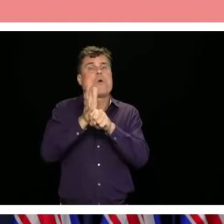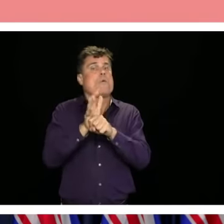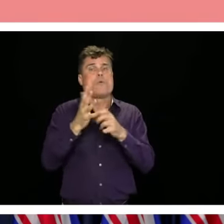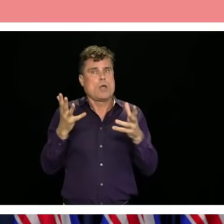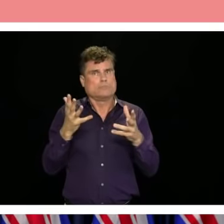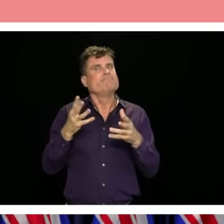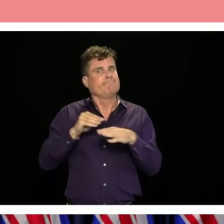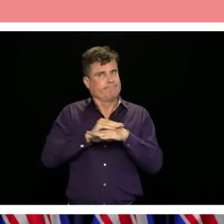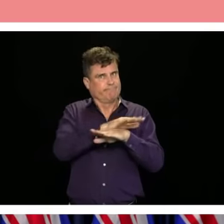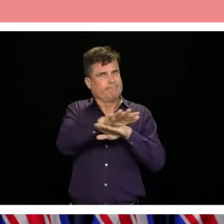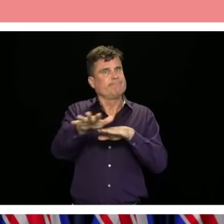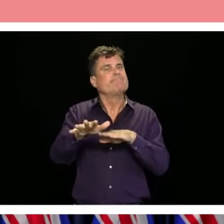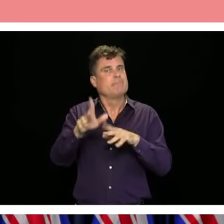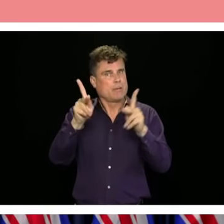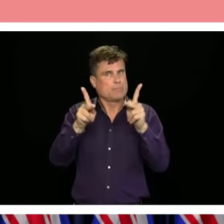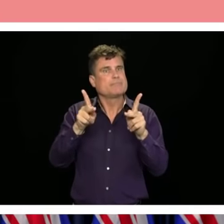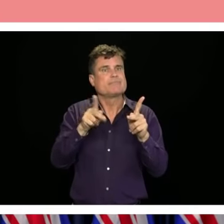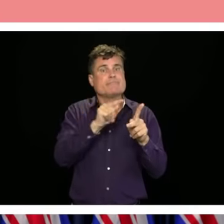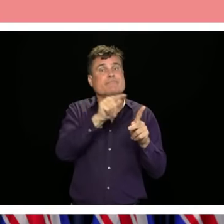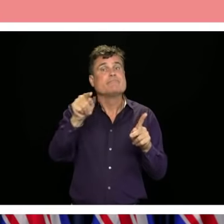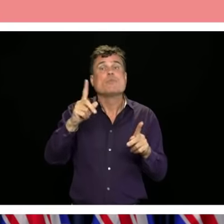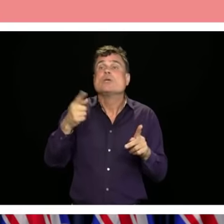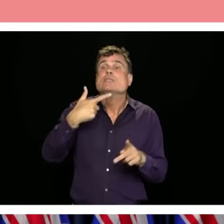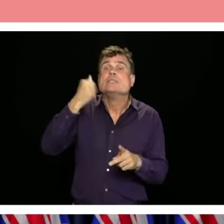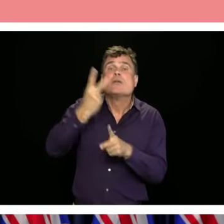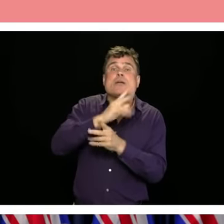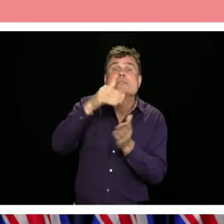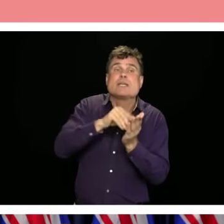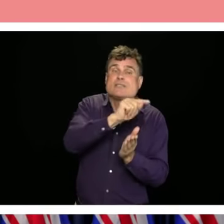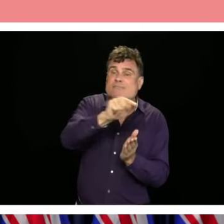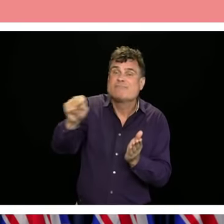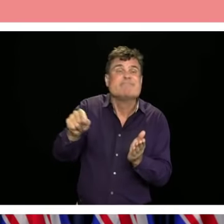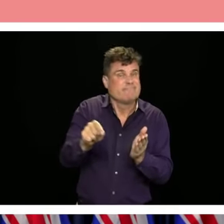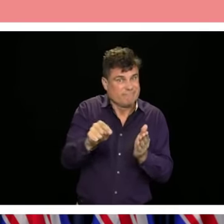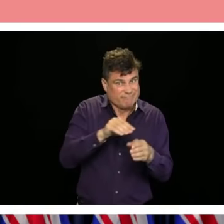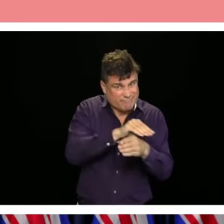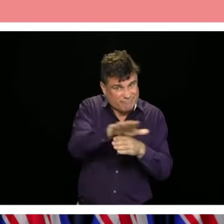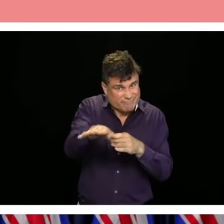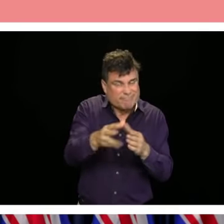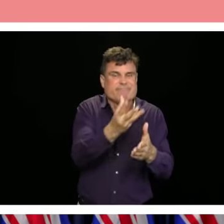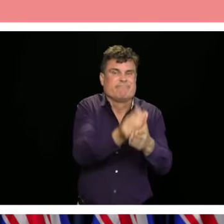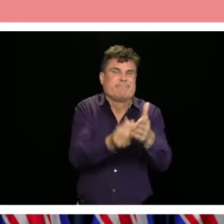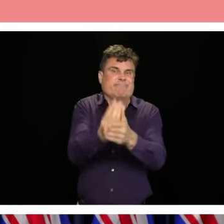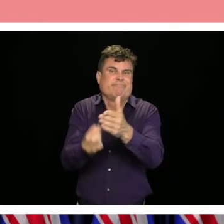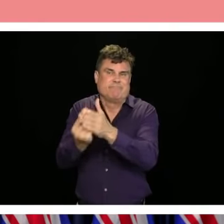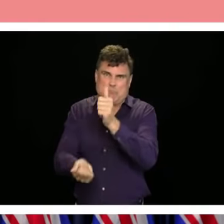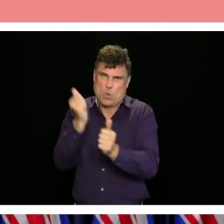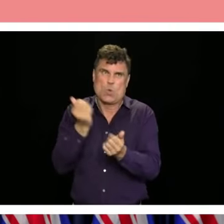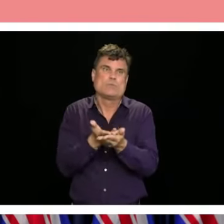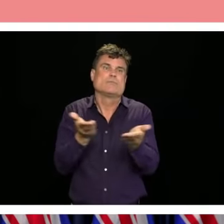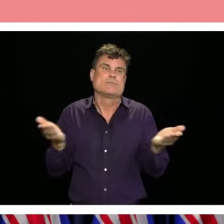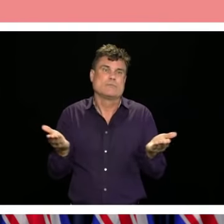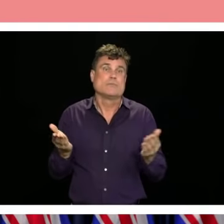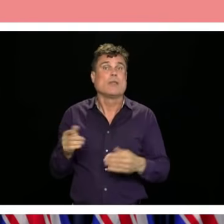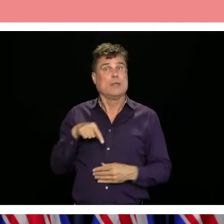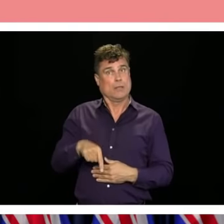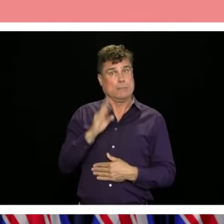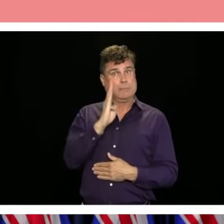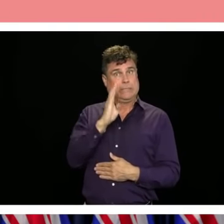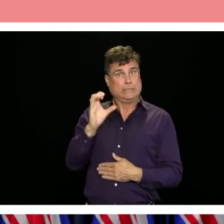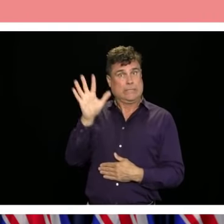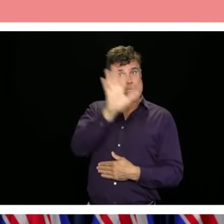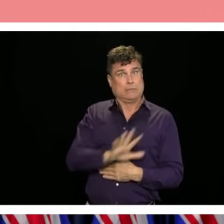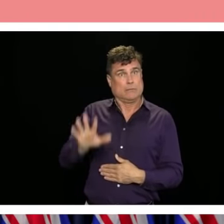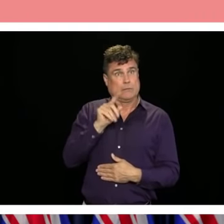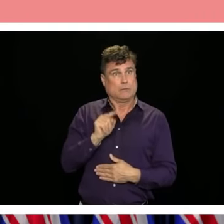homes. Importantly as well, we've had two people in their 40s who have died from this virus, but nobody under the age of